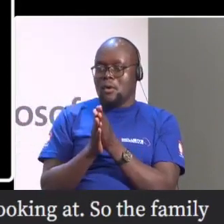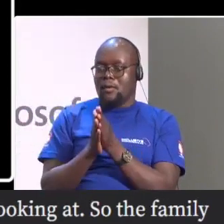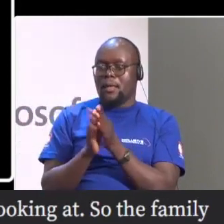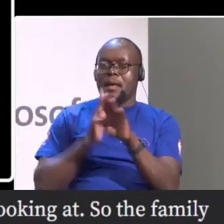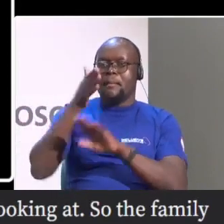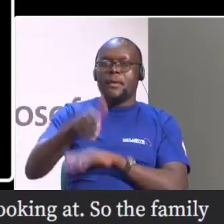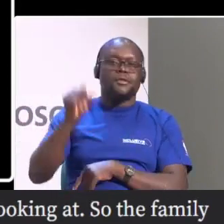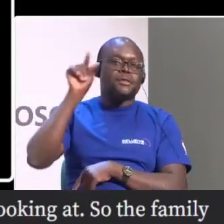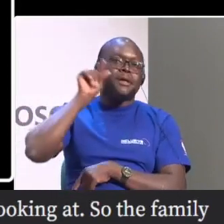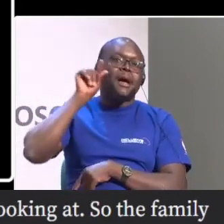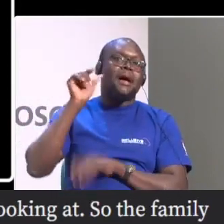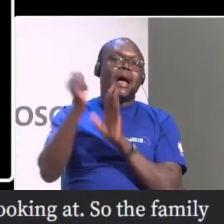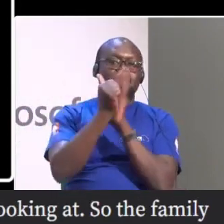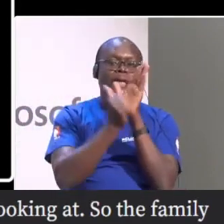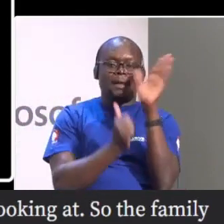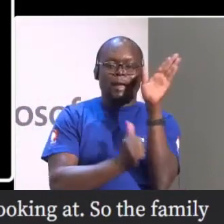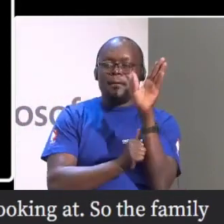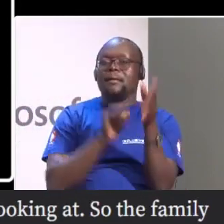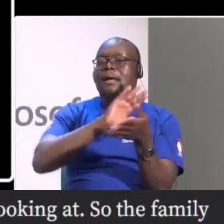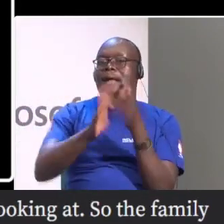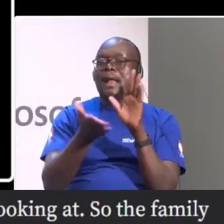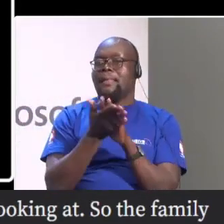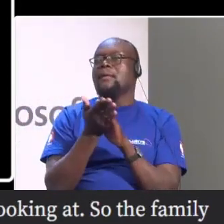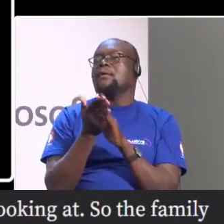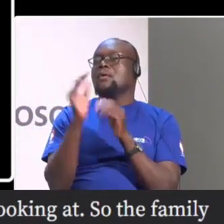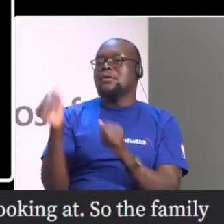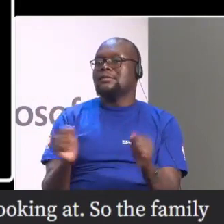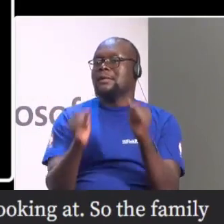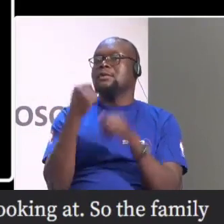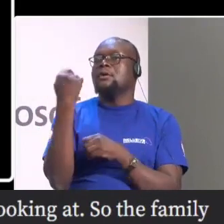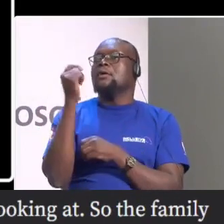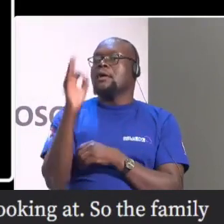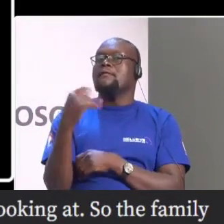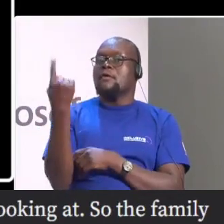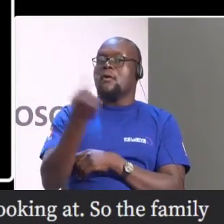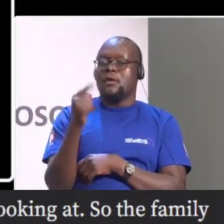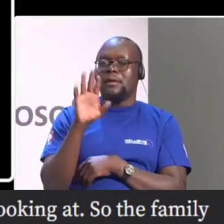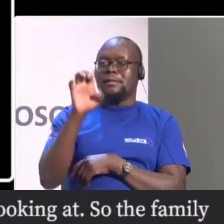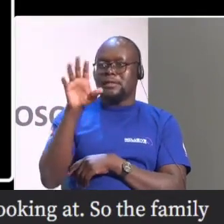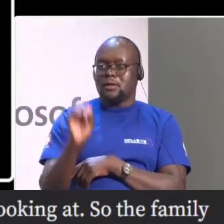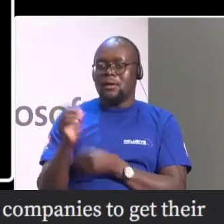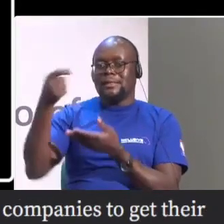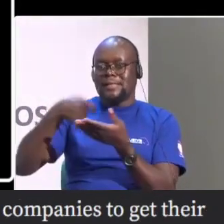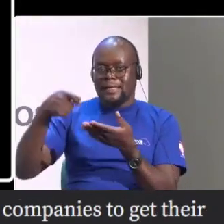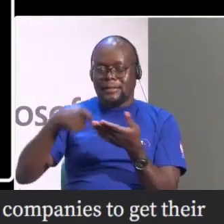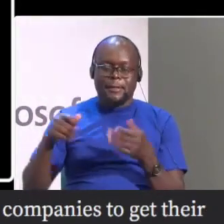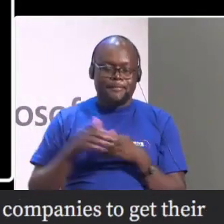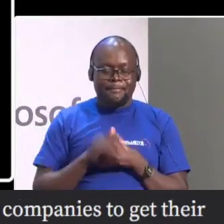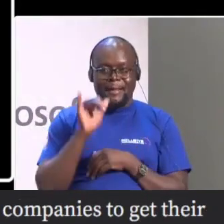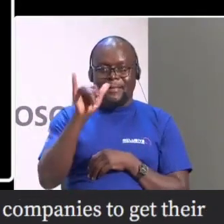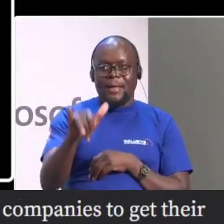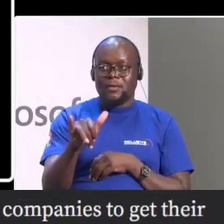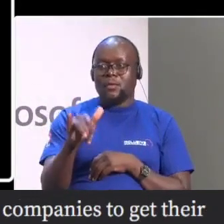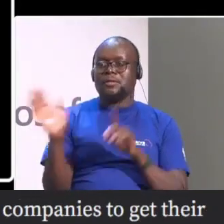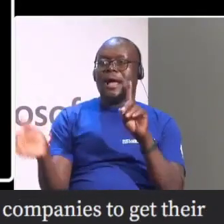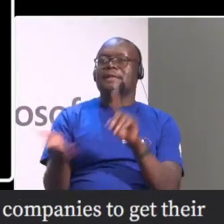agenda. So nothing was accepted unless it was the CEO's signature. That was